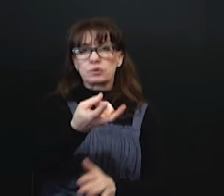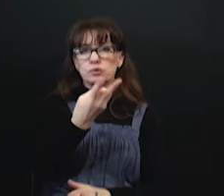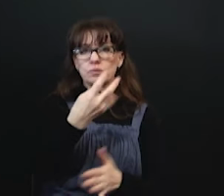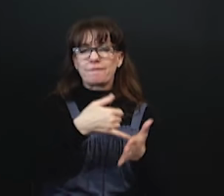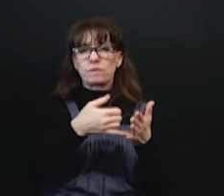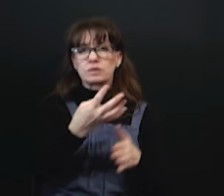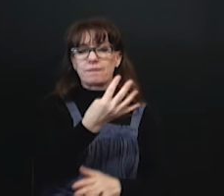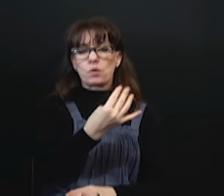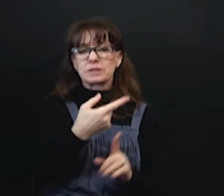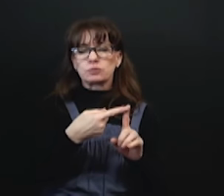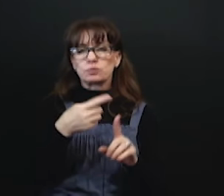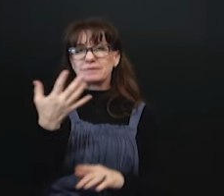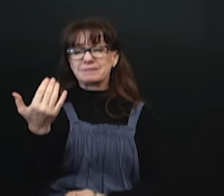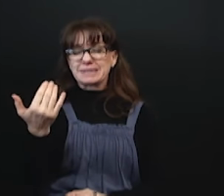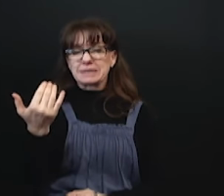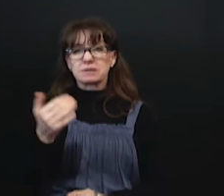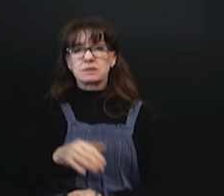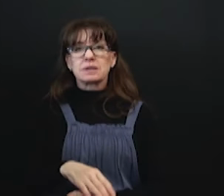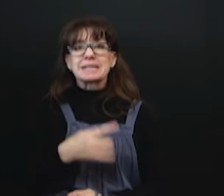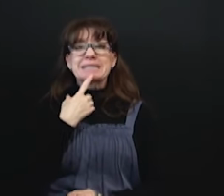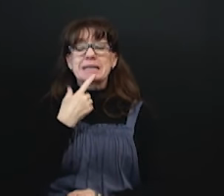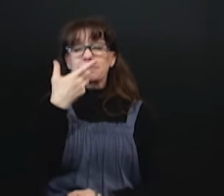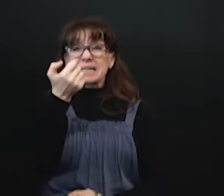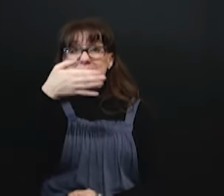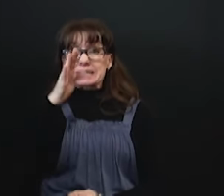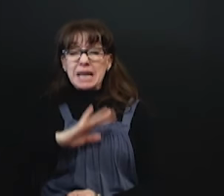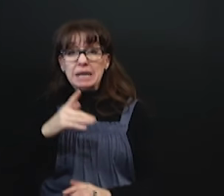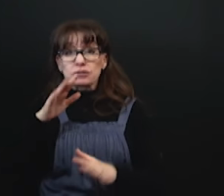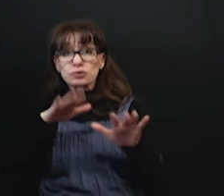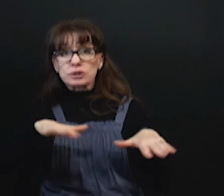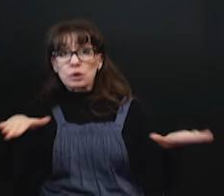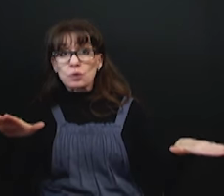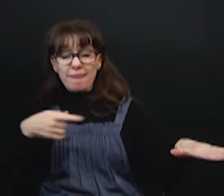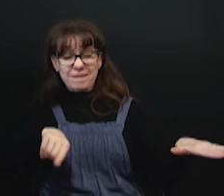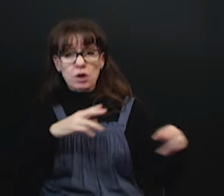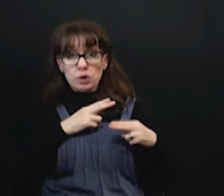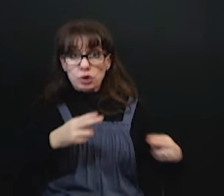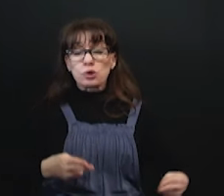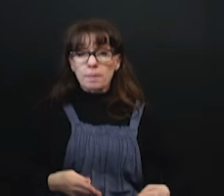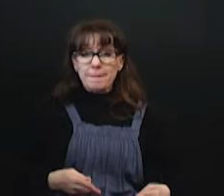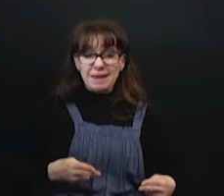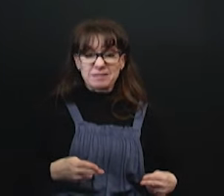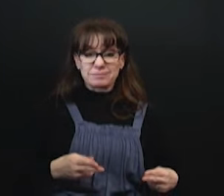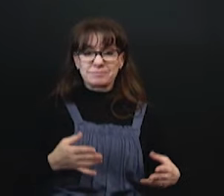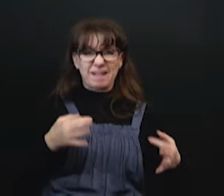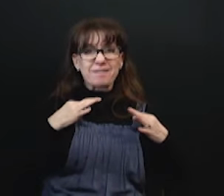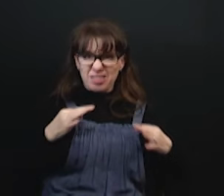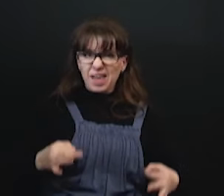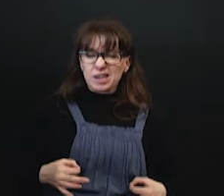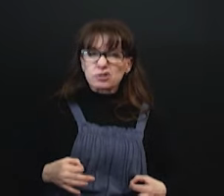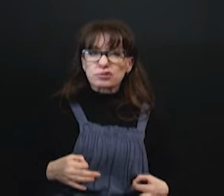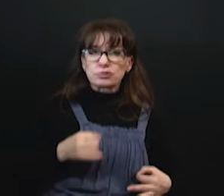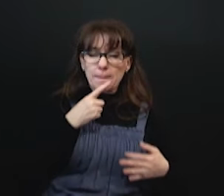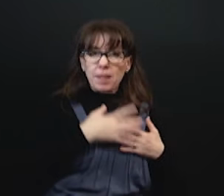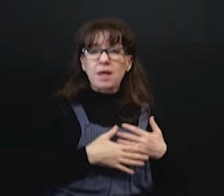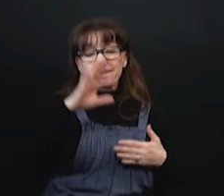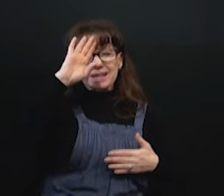14 through 15. He says, because God's children are human beings made of flesh and blood, the